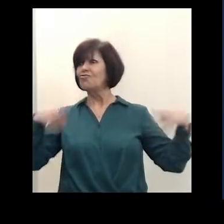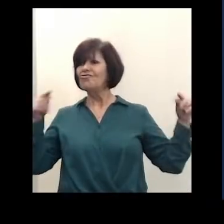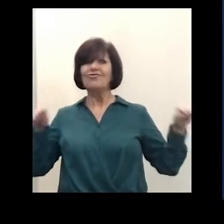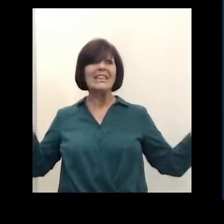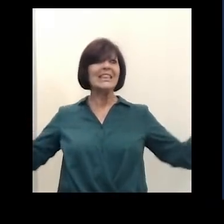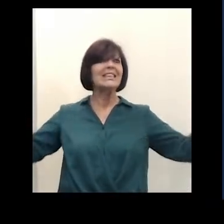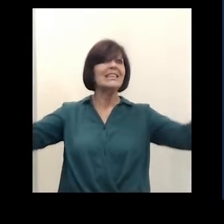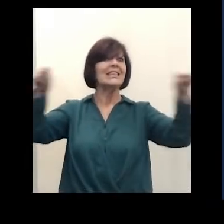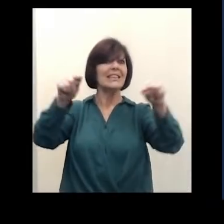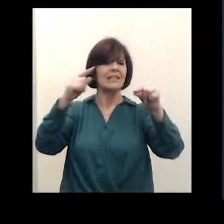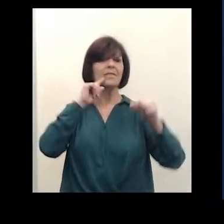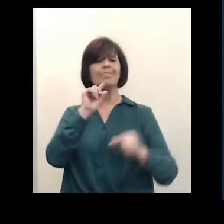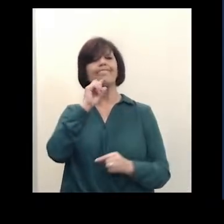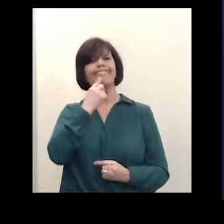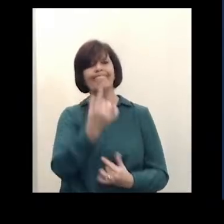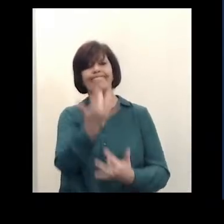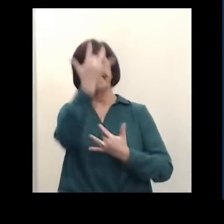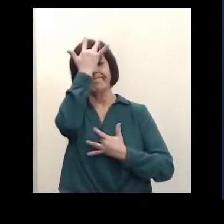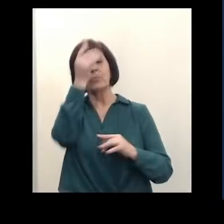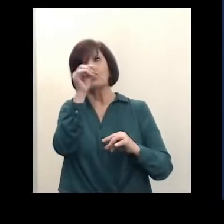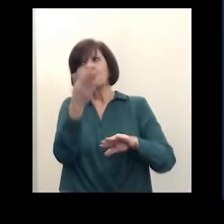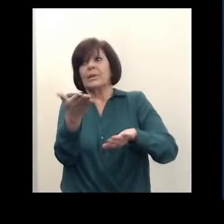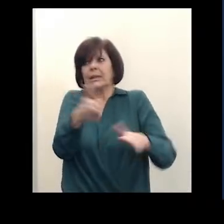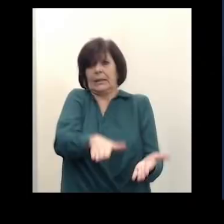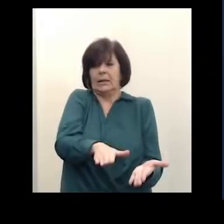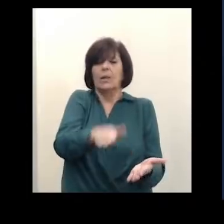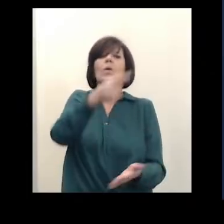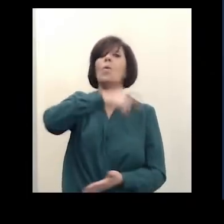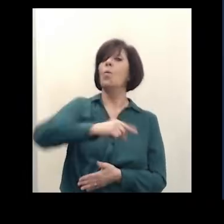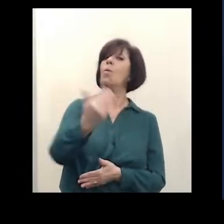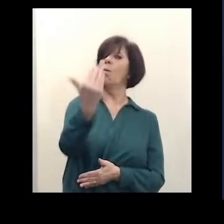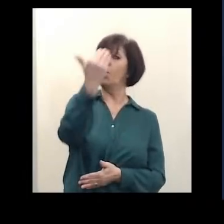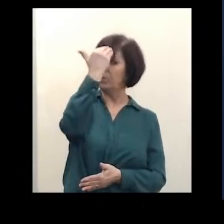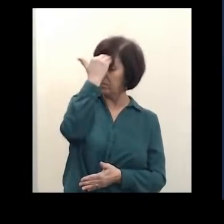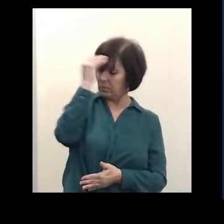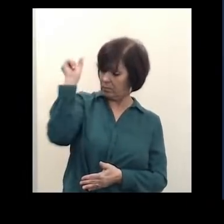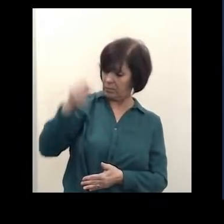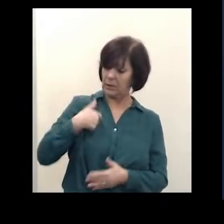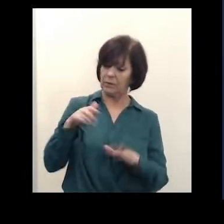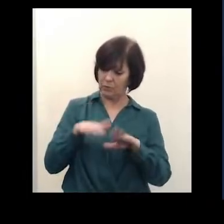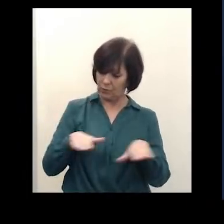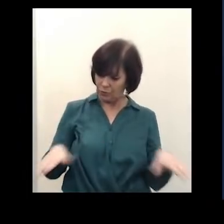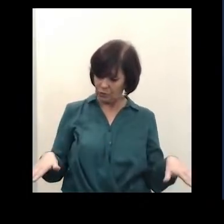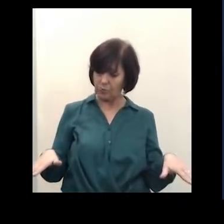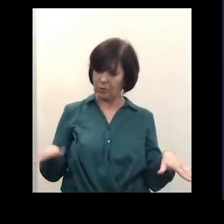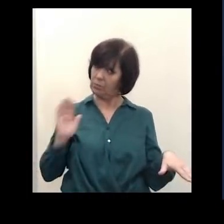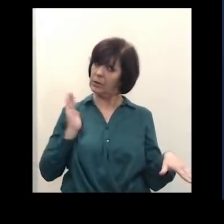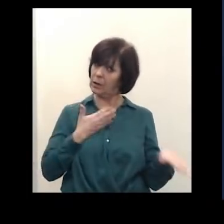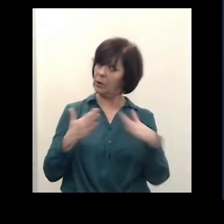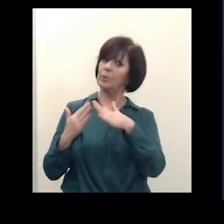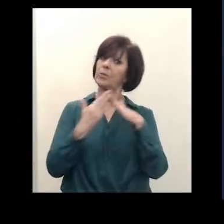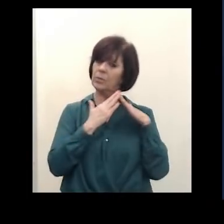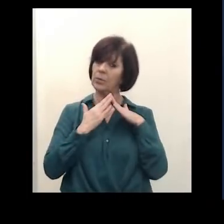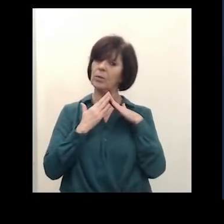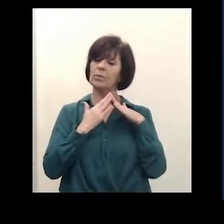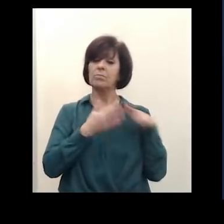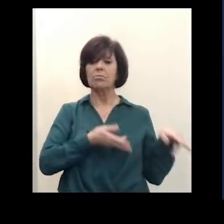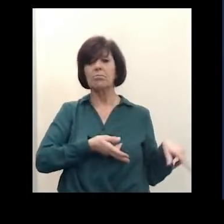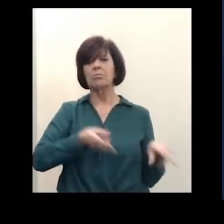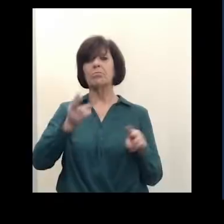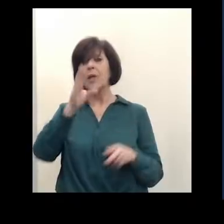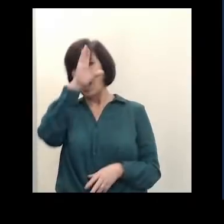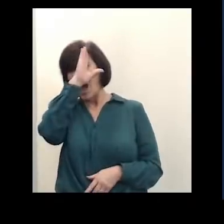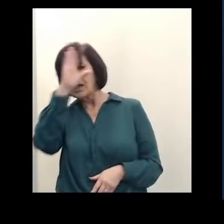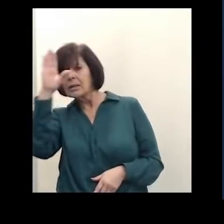for a serious illness or death. And we do know there have been children in our community who have been admitted to a Shy Children's Hospital